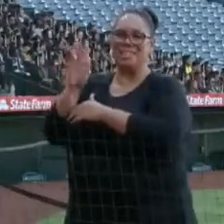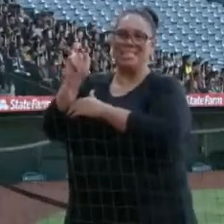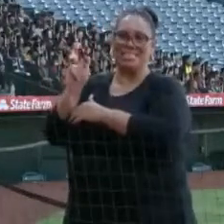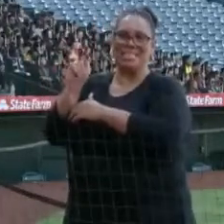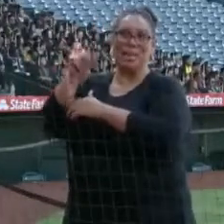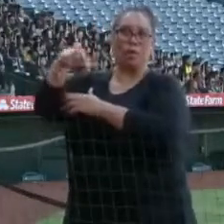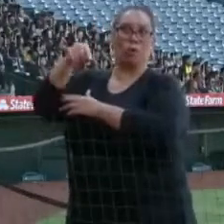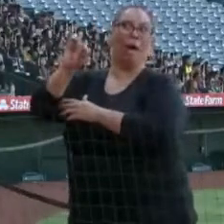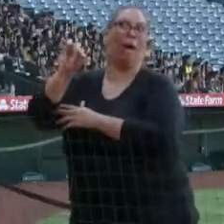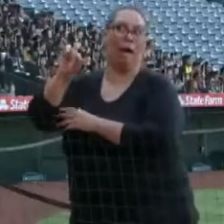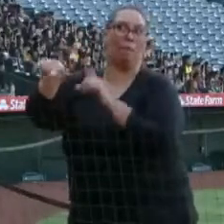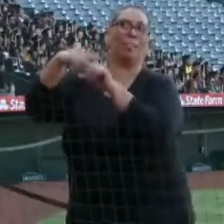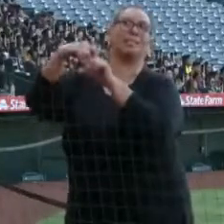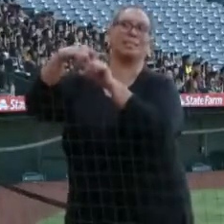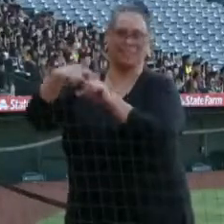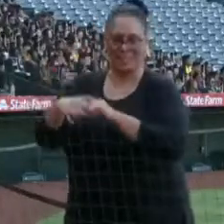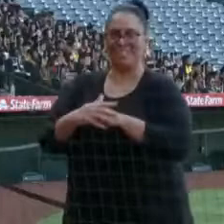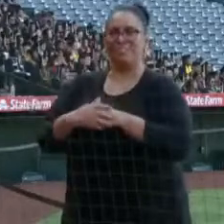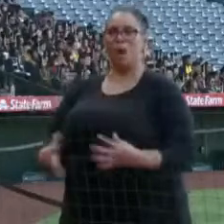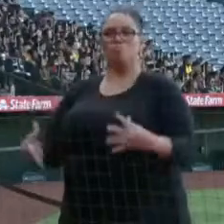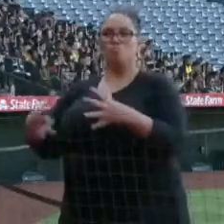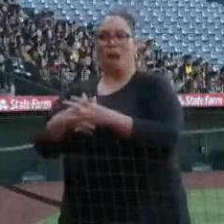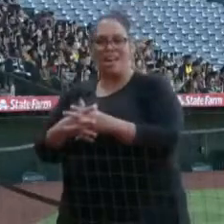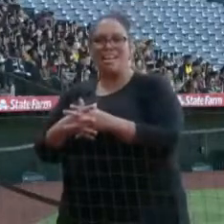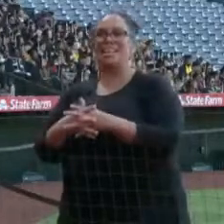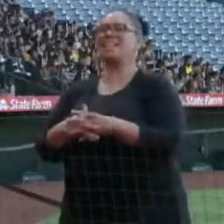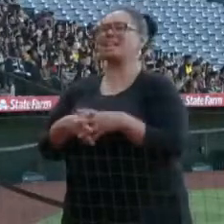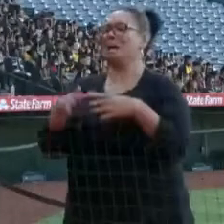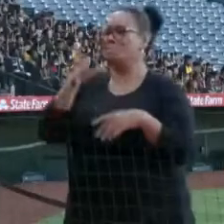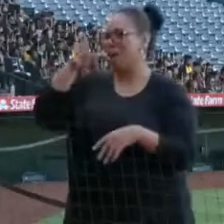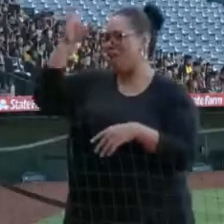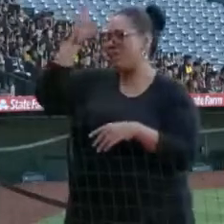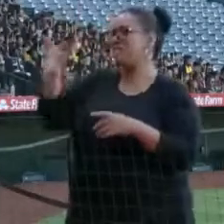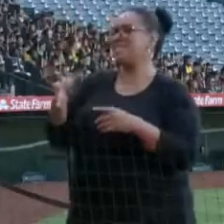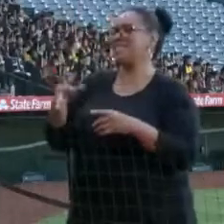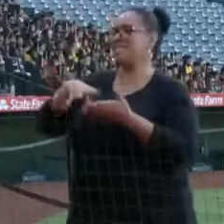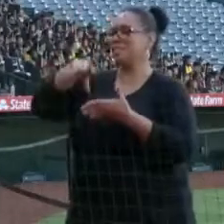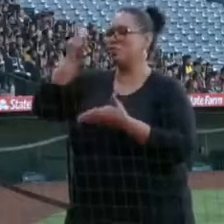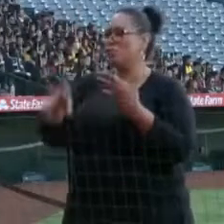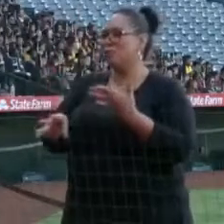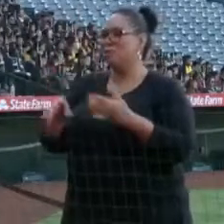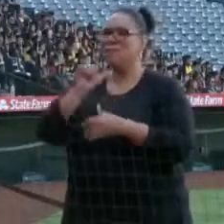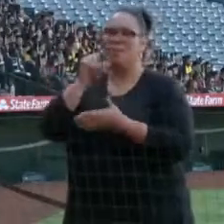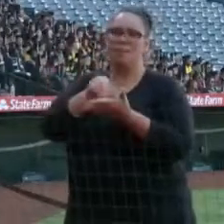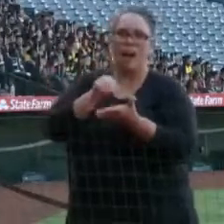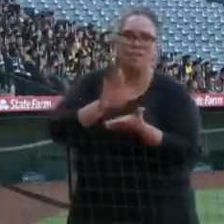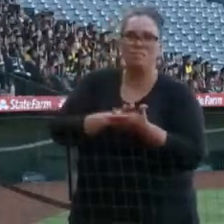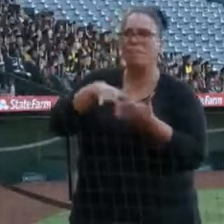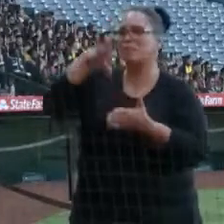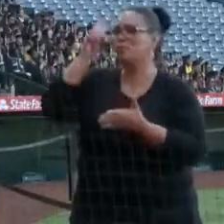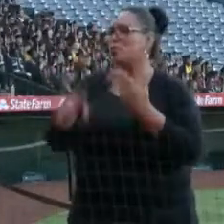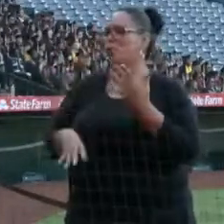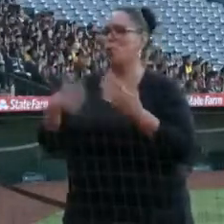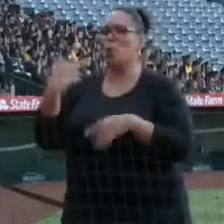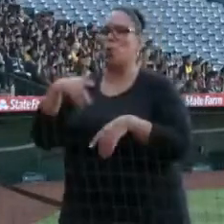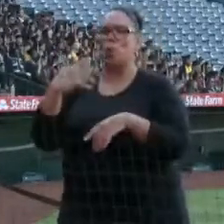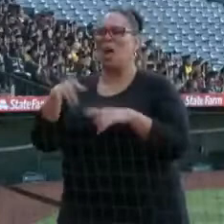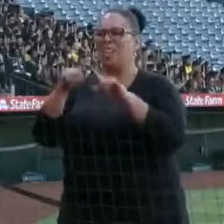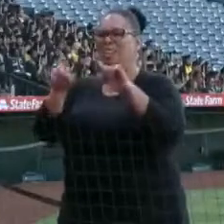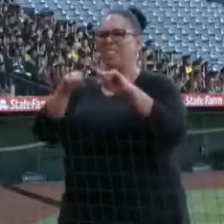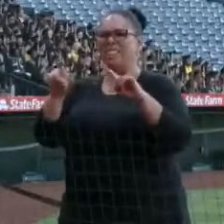community, pregnant and parenting students, undocumented students, and students with differing